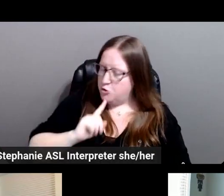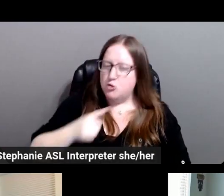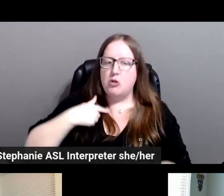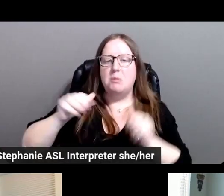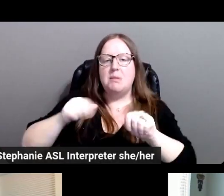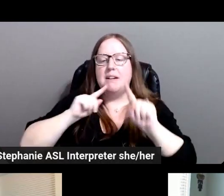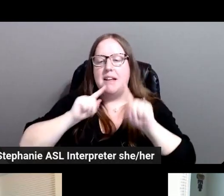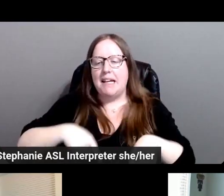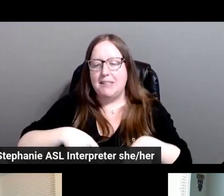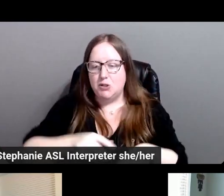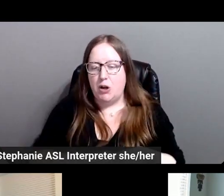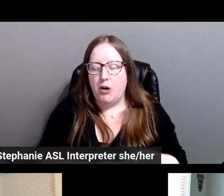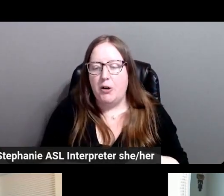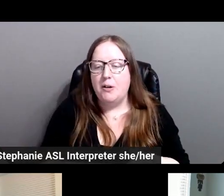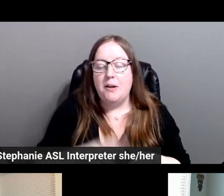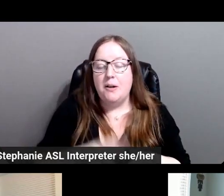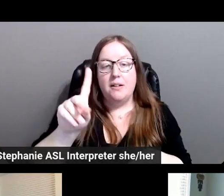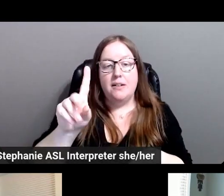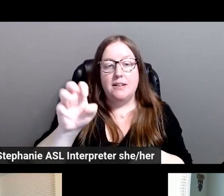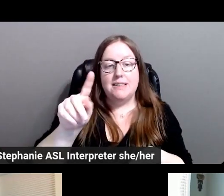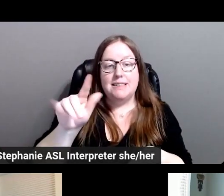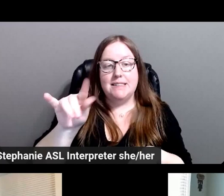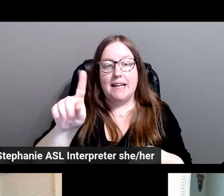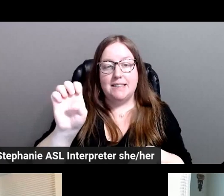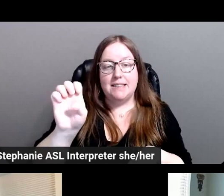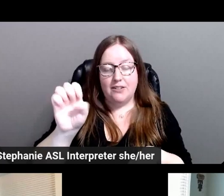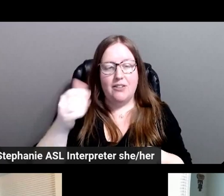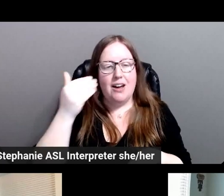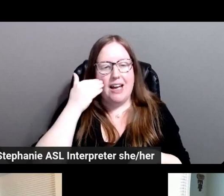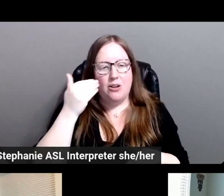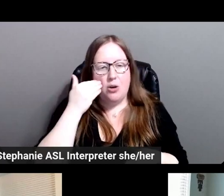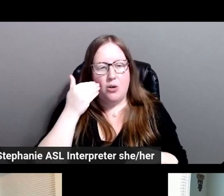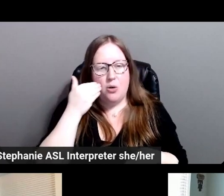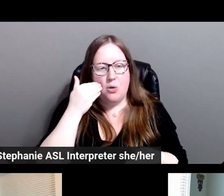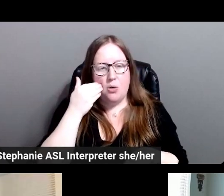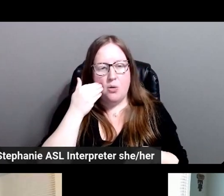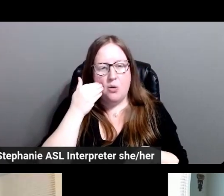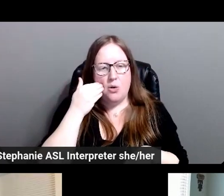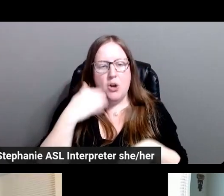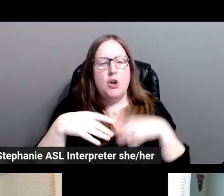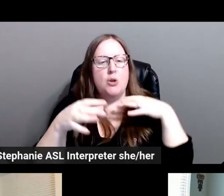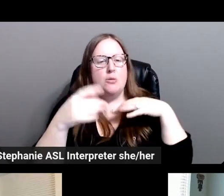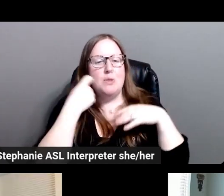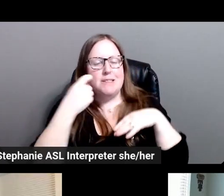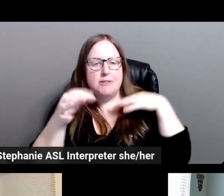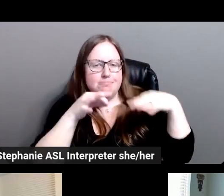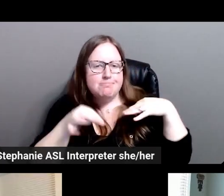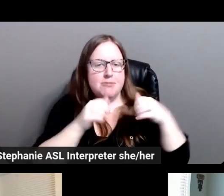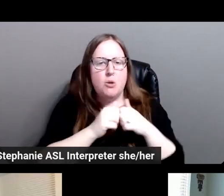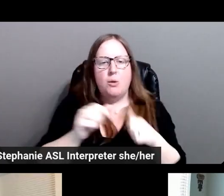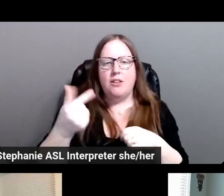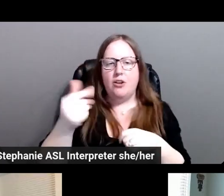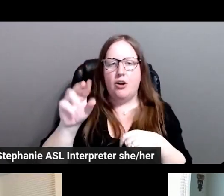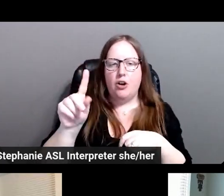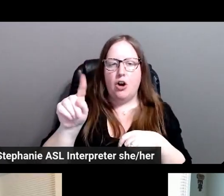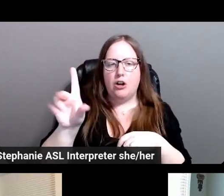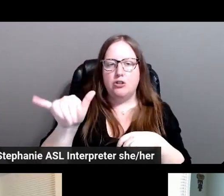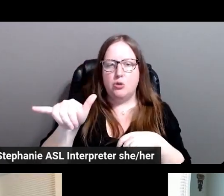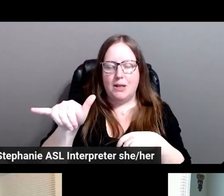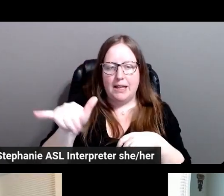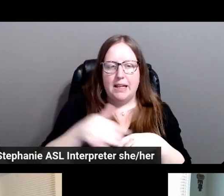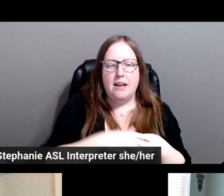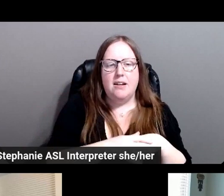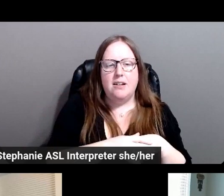So detective is, I know you guys just kind of went through with guard duty. There's